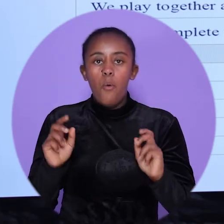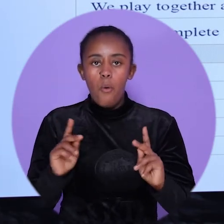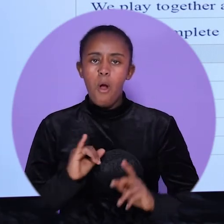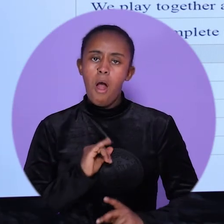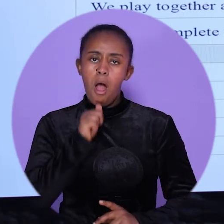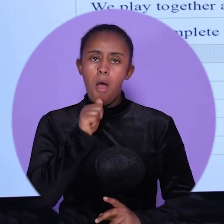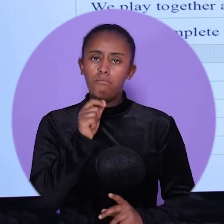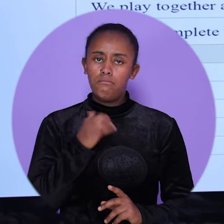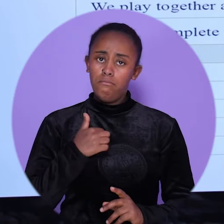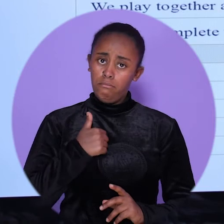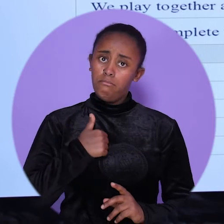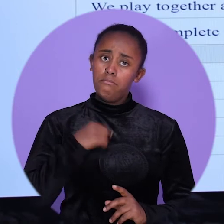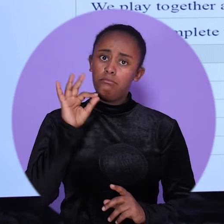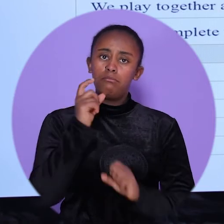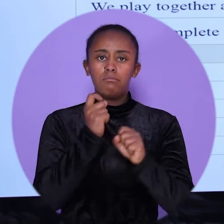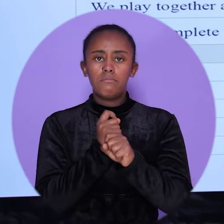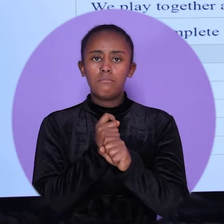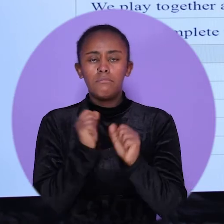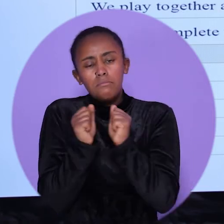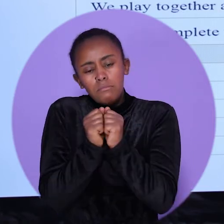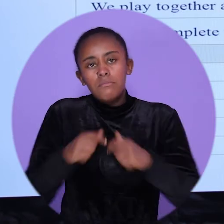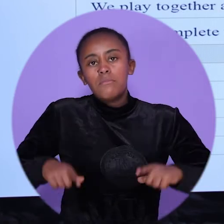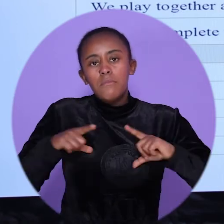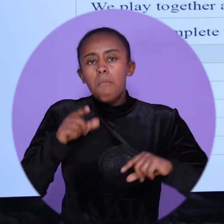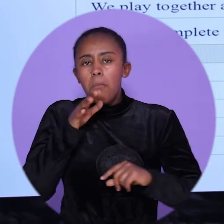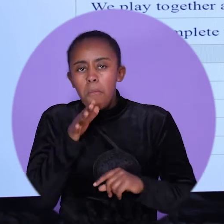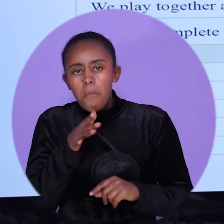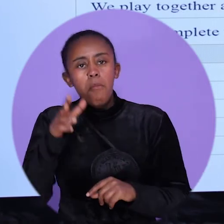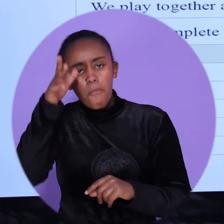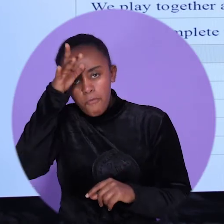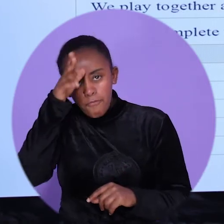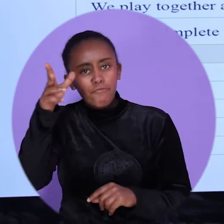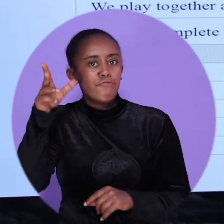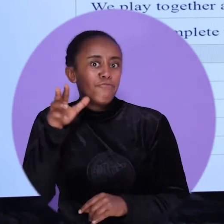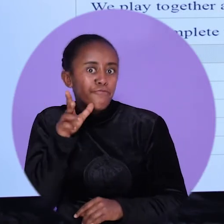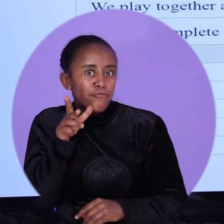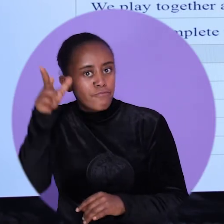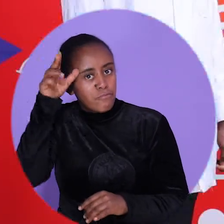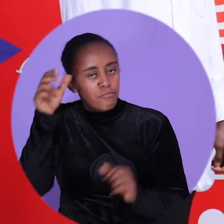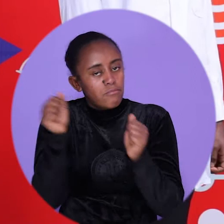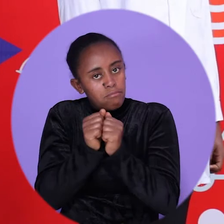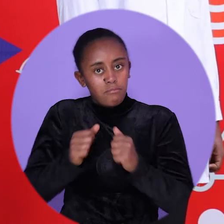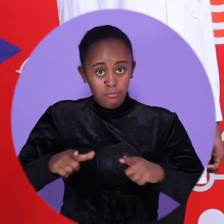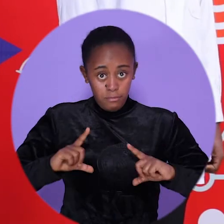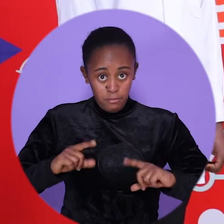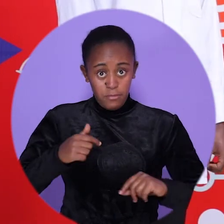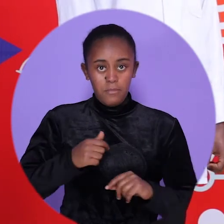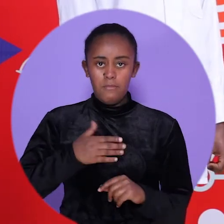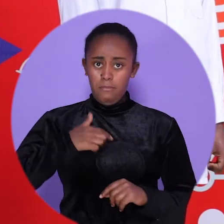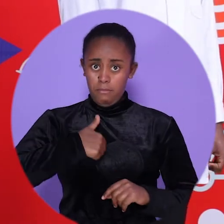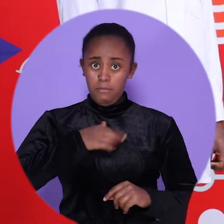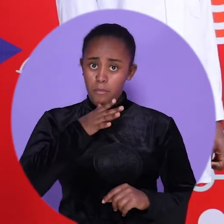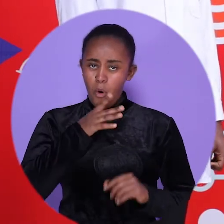am 9 years old. I live with my mother, father, sister, and brothers. My mother is